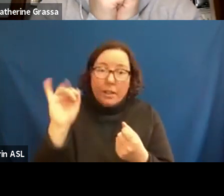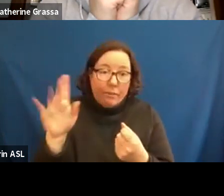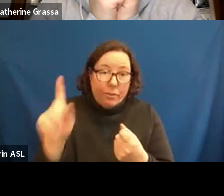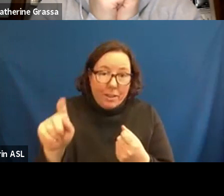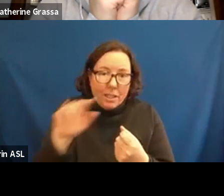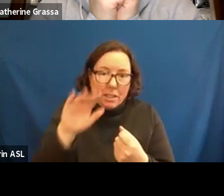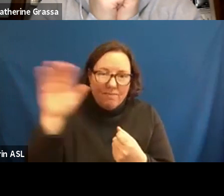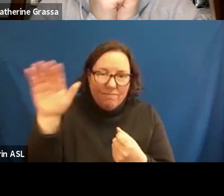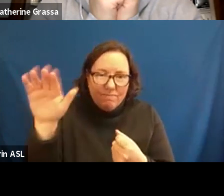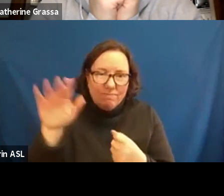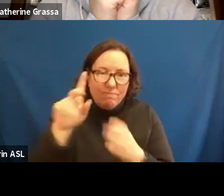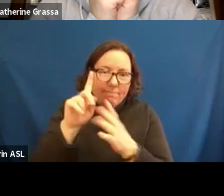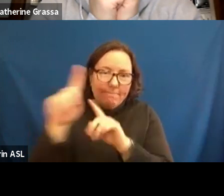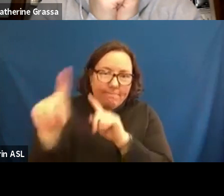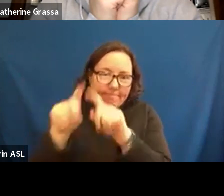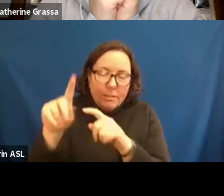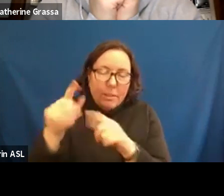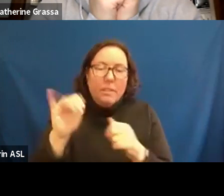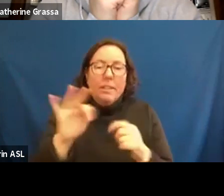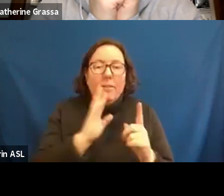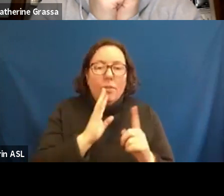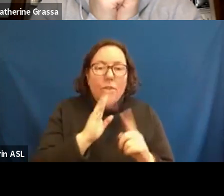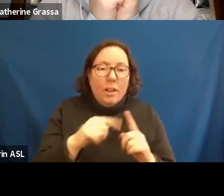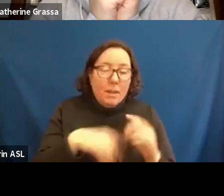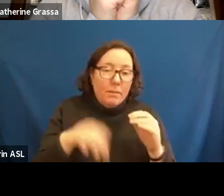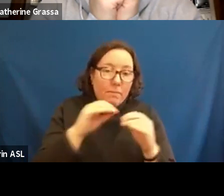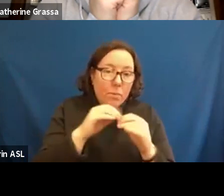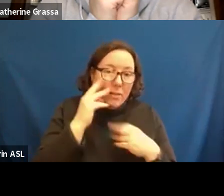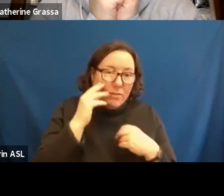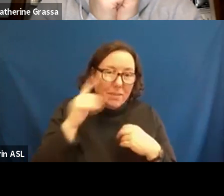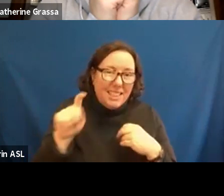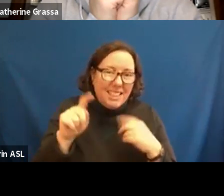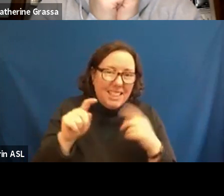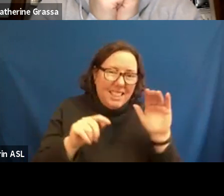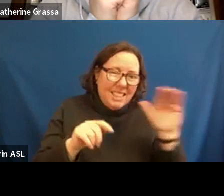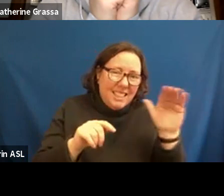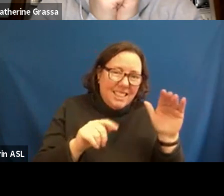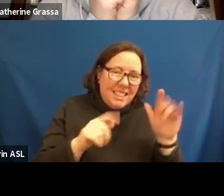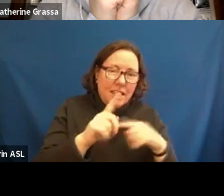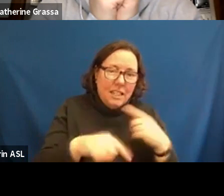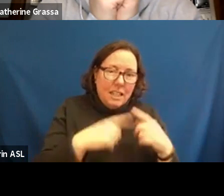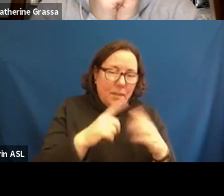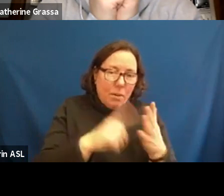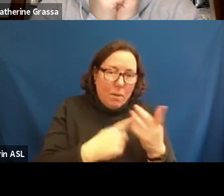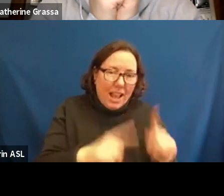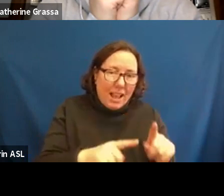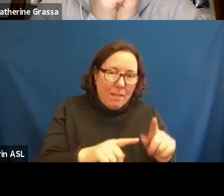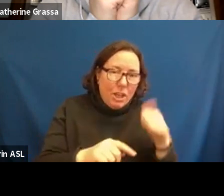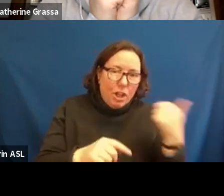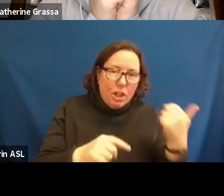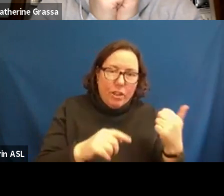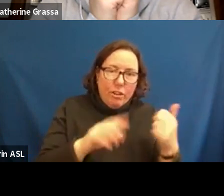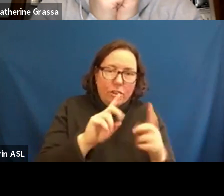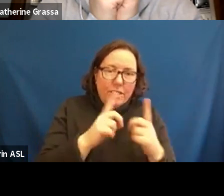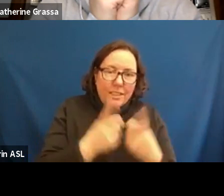to explore them all. So whether we're talking about more information about what's happening in other